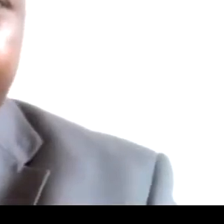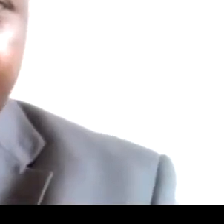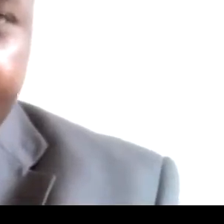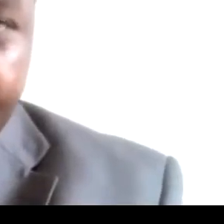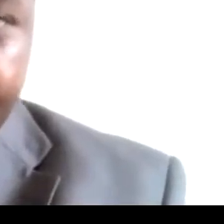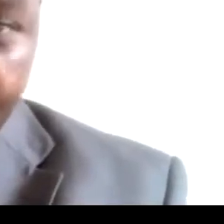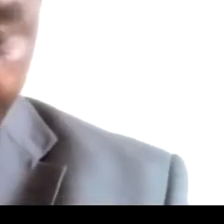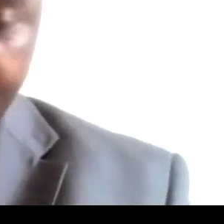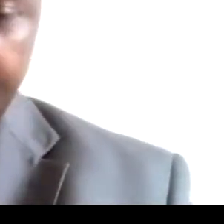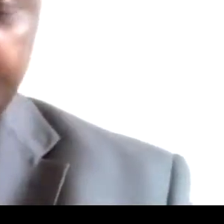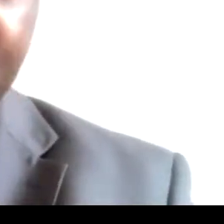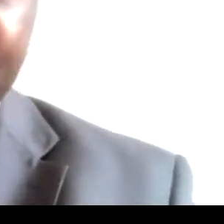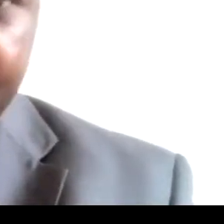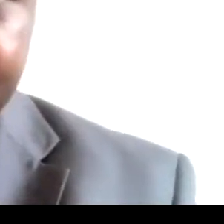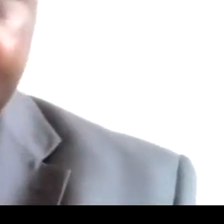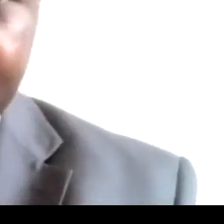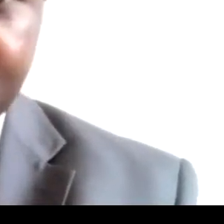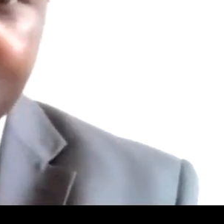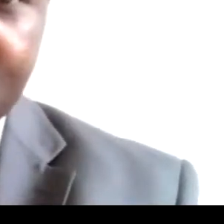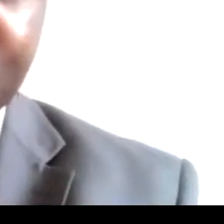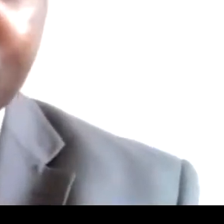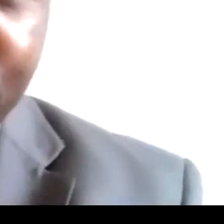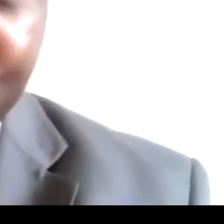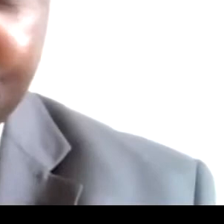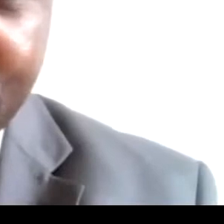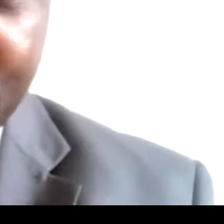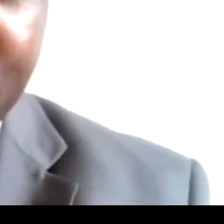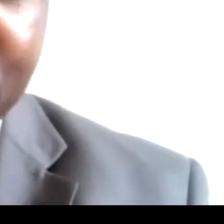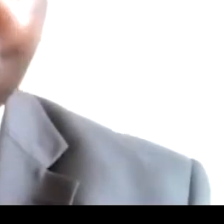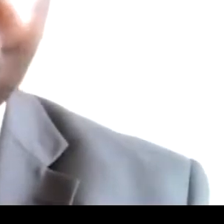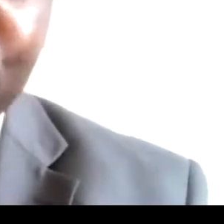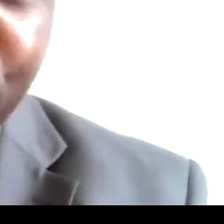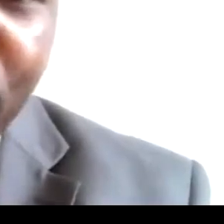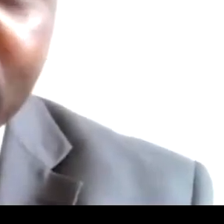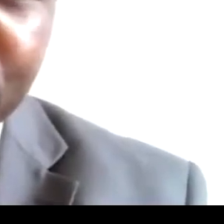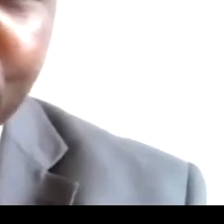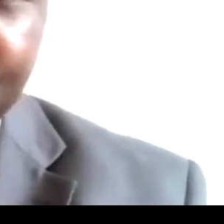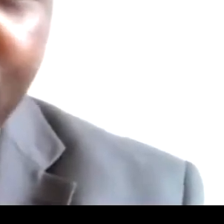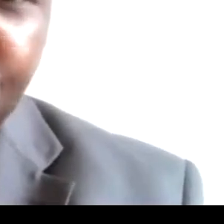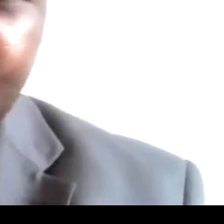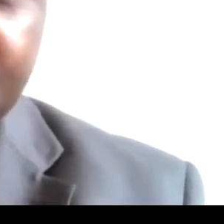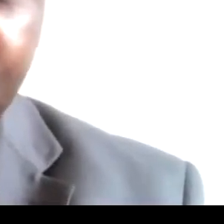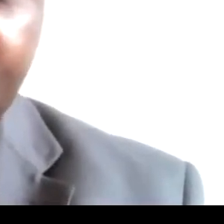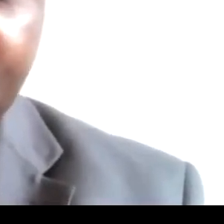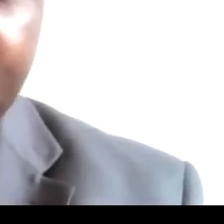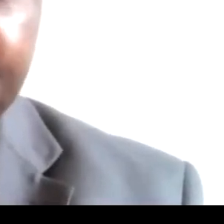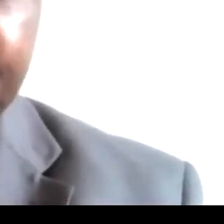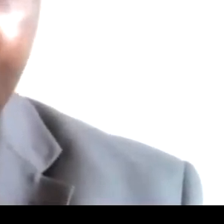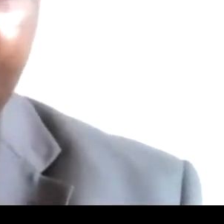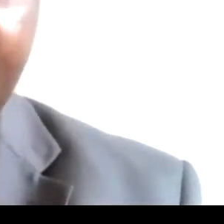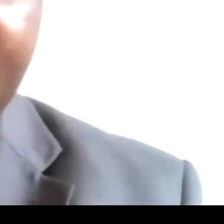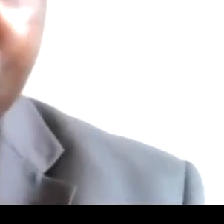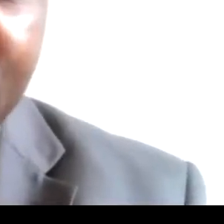disabilities are really not participating in this research arena. So we want to find ways